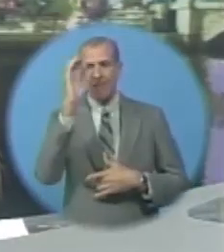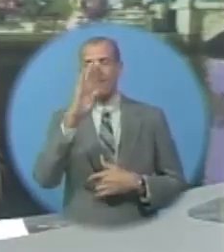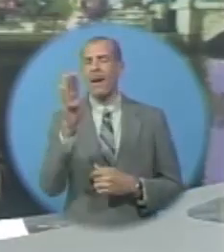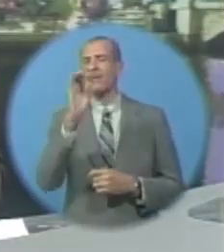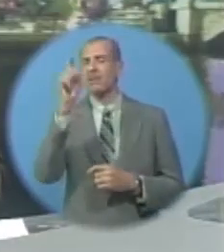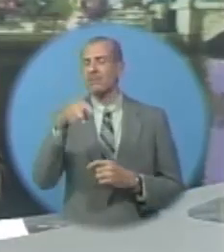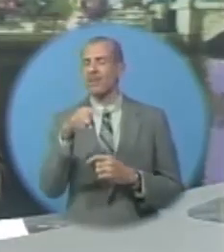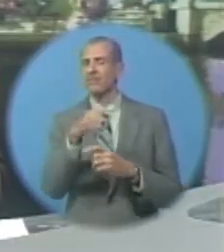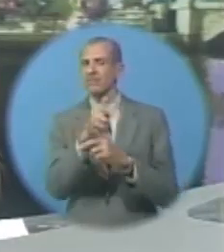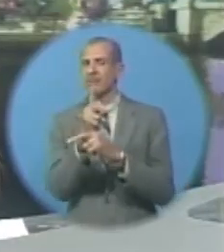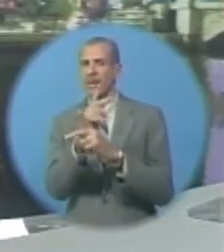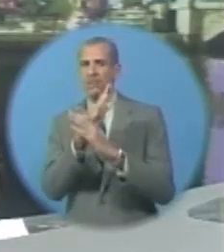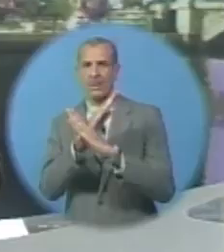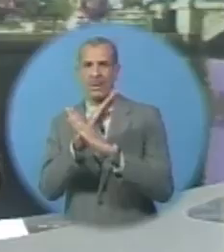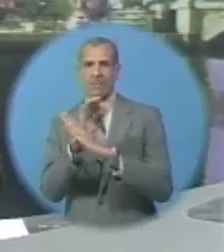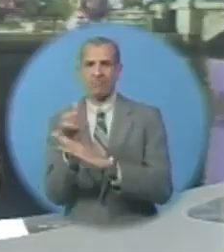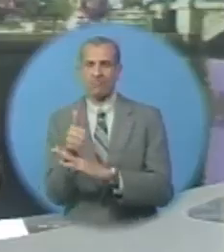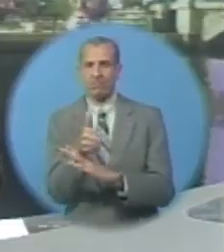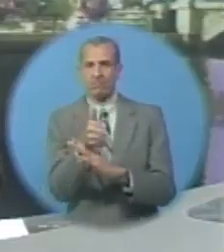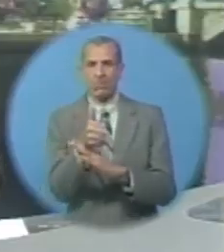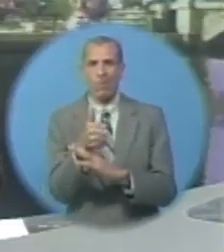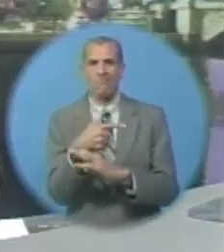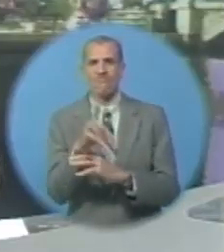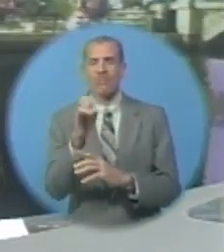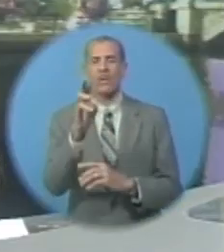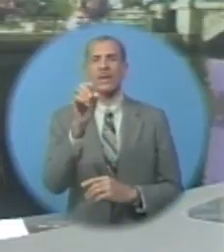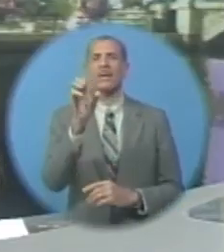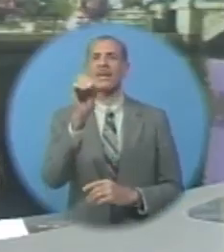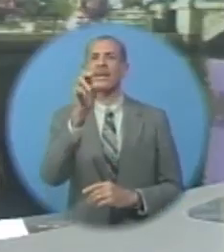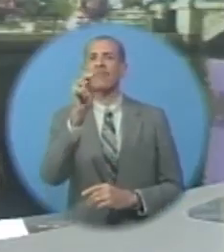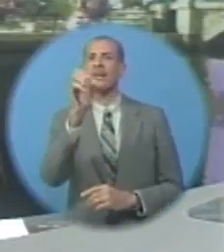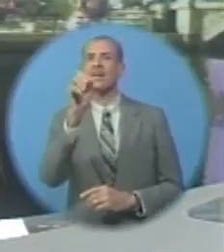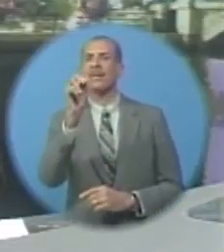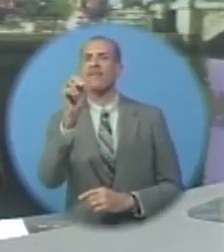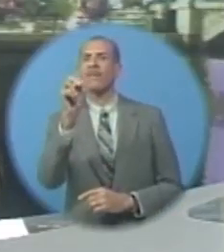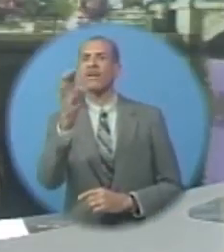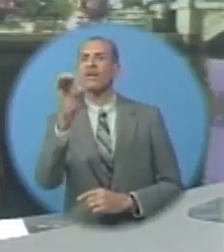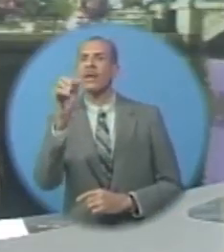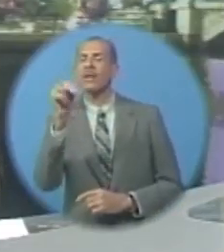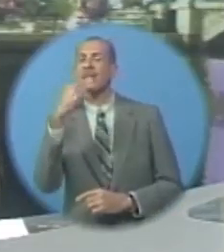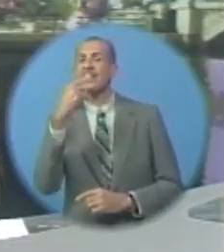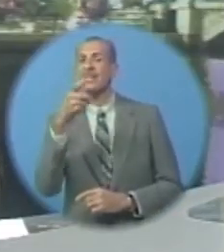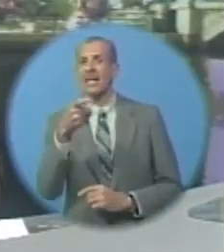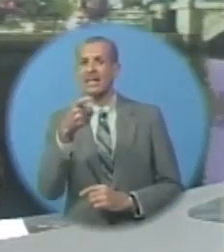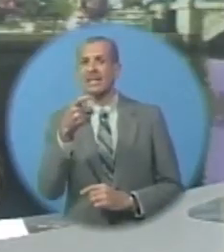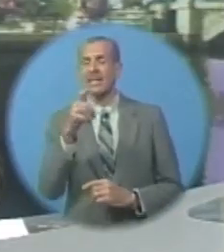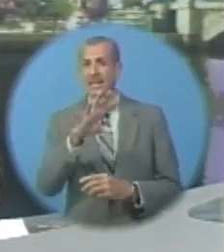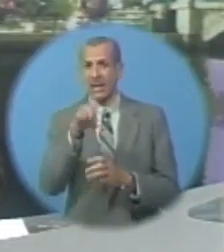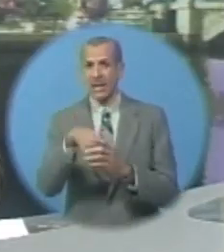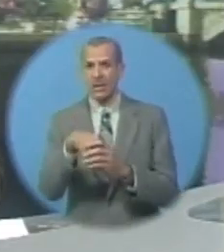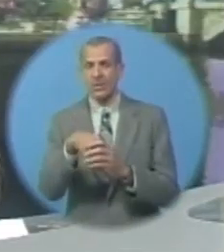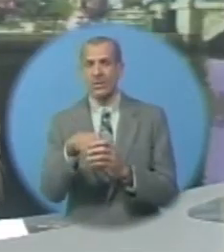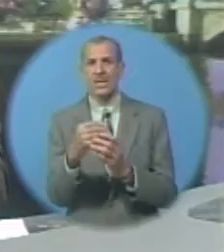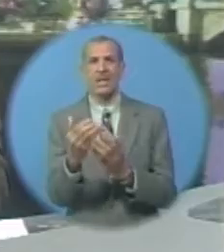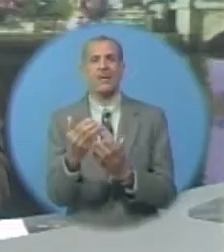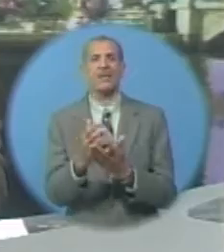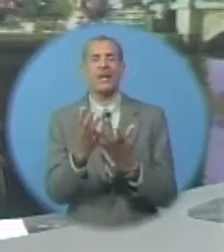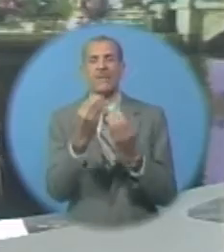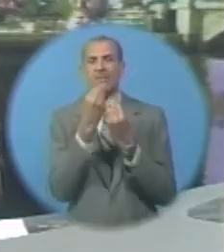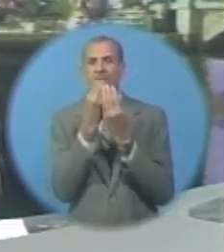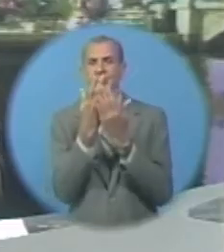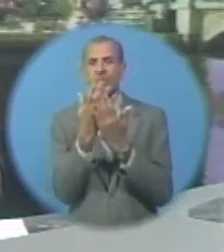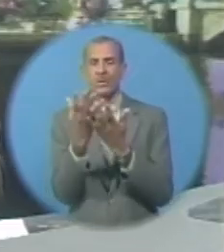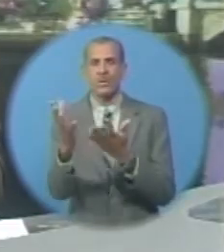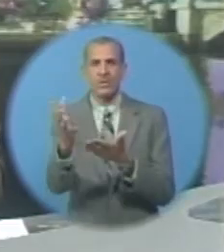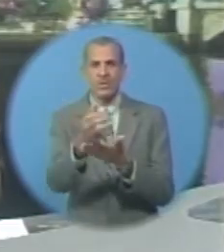greater ownership of their health. Dr. Kenneth Connell, president of the Heart and Stroke Foundation, says this includes acquiring some of the critical